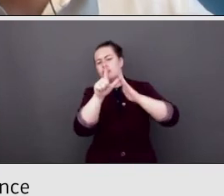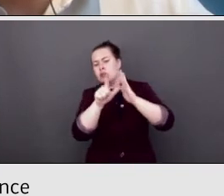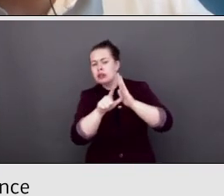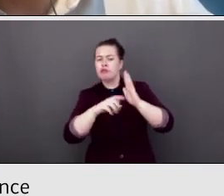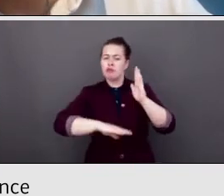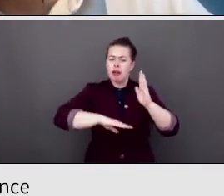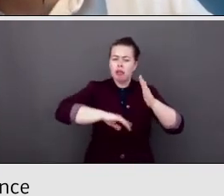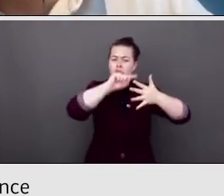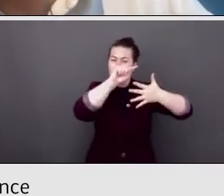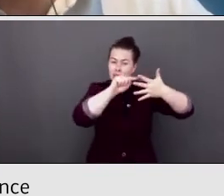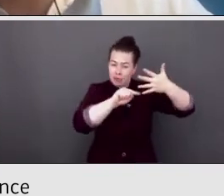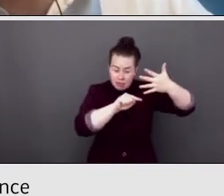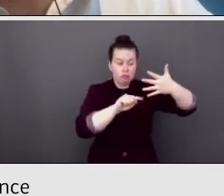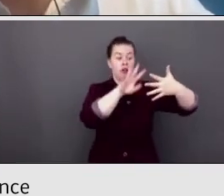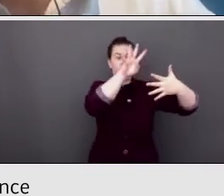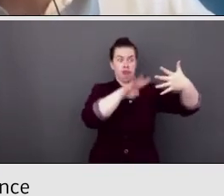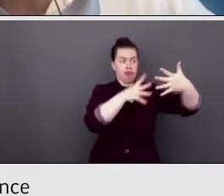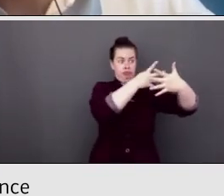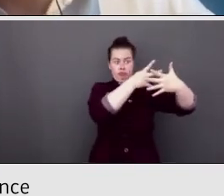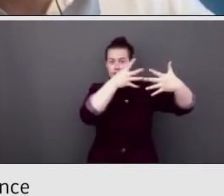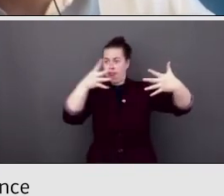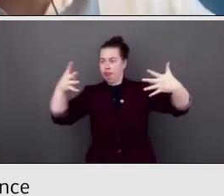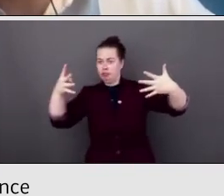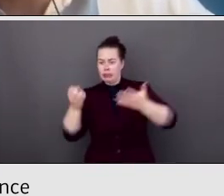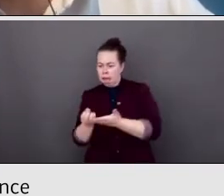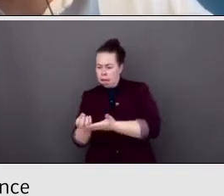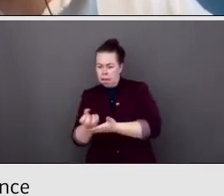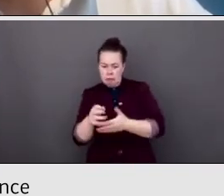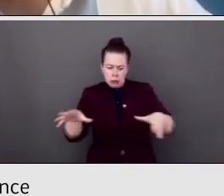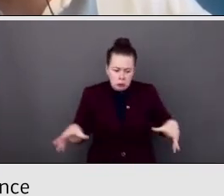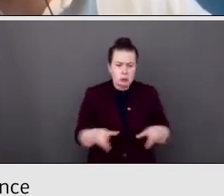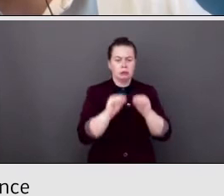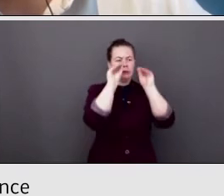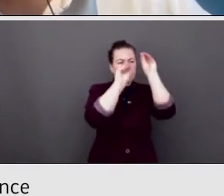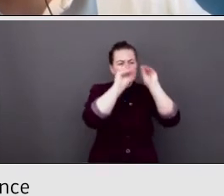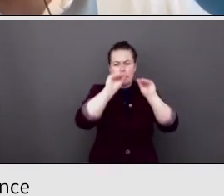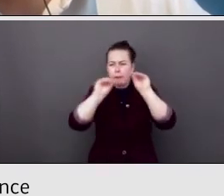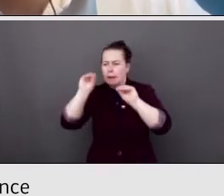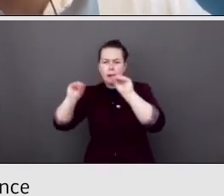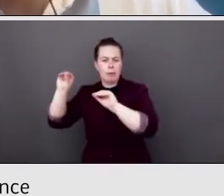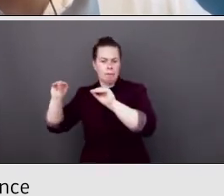an example of this analysis that we're working on, or how we are collecting and analyzing the